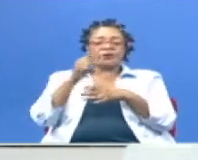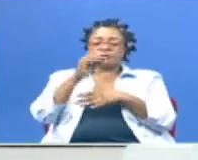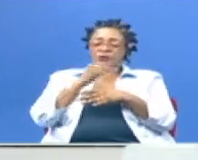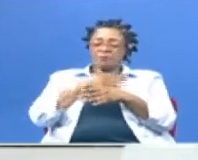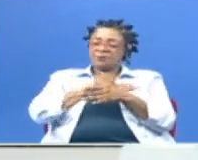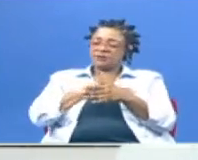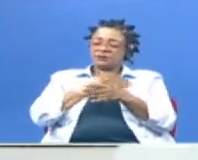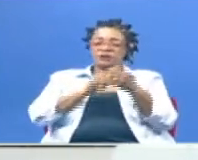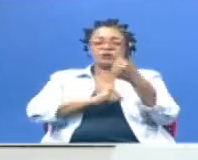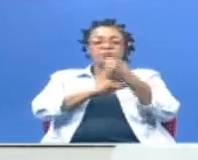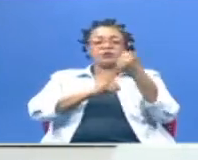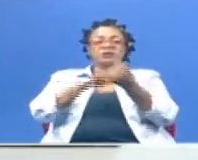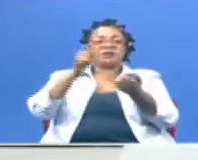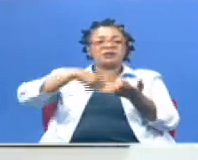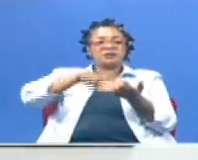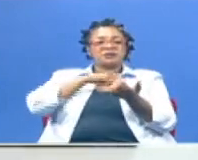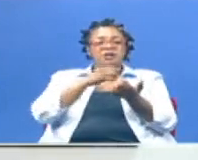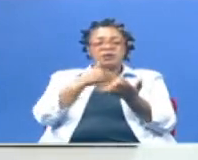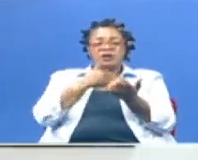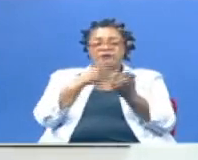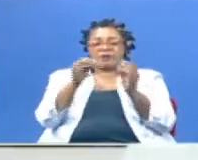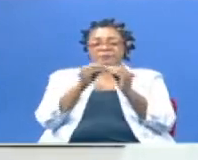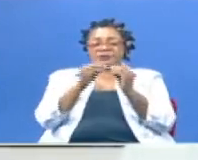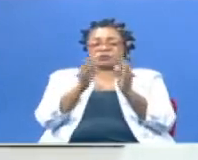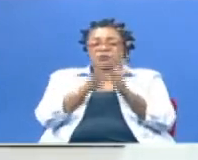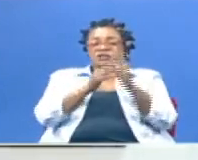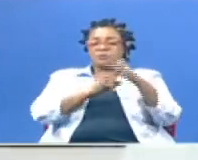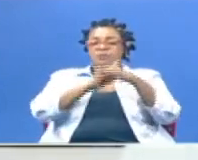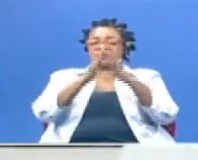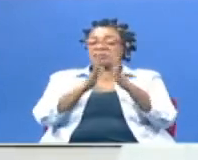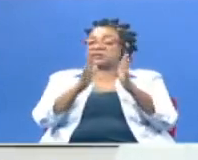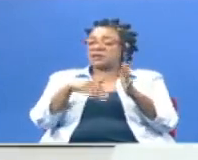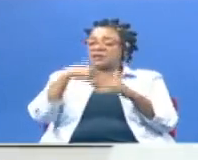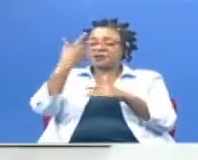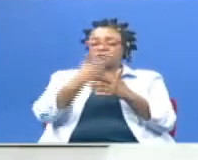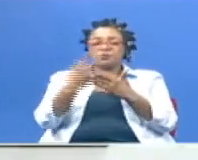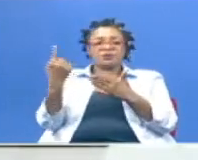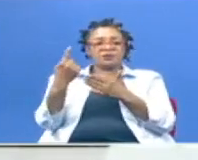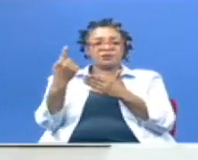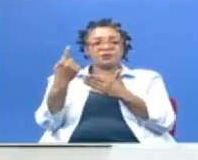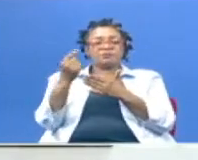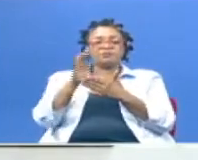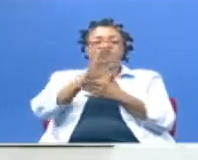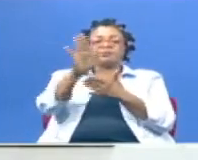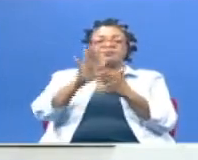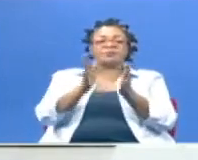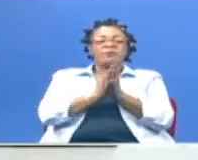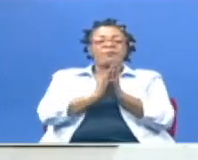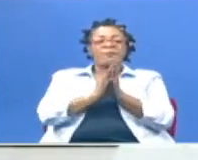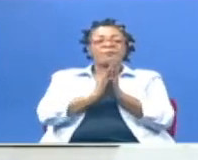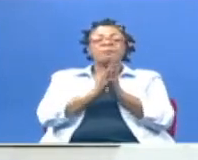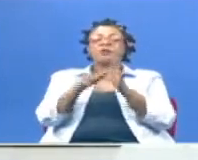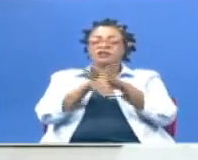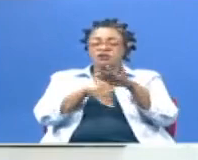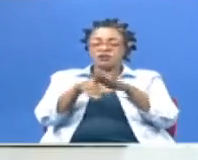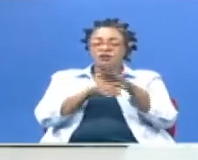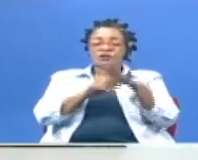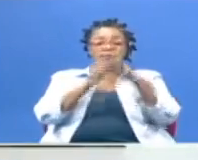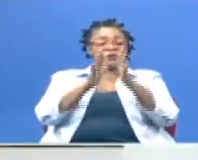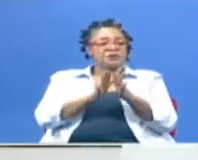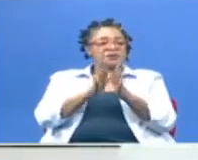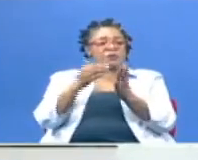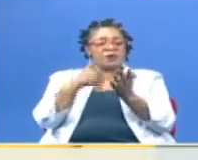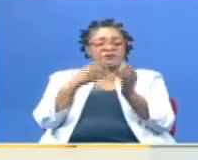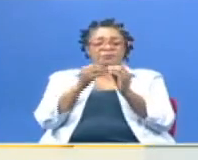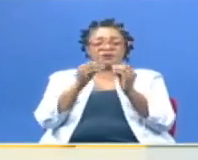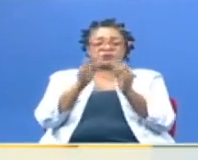sponsorship. I'll be holding a meeting with sponsors next week. Sponsors and potential sponsors. I'll be holding